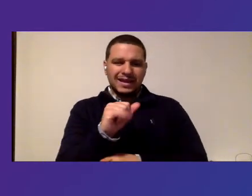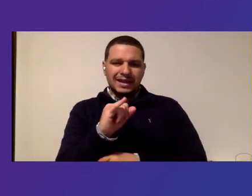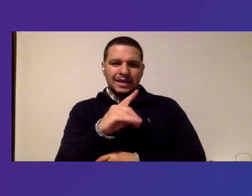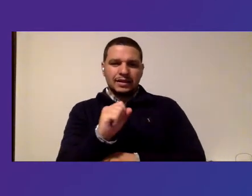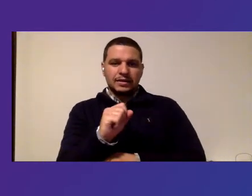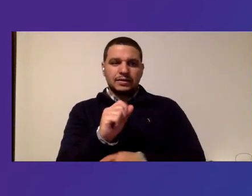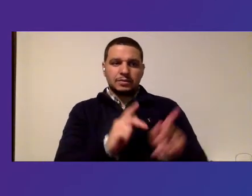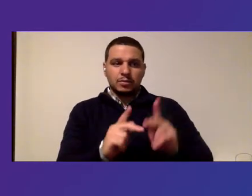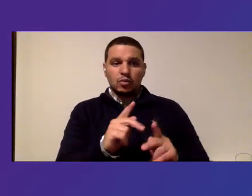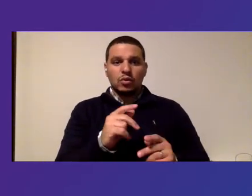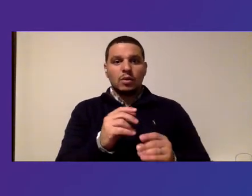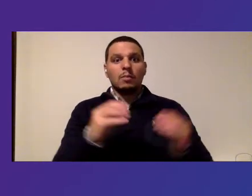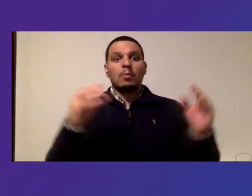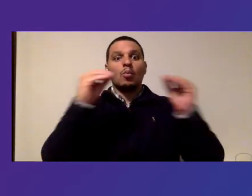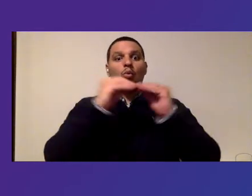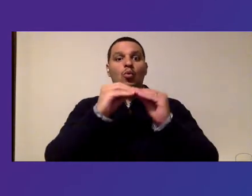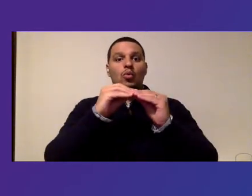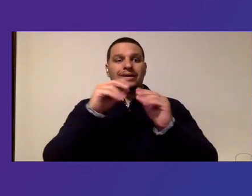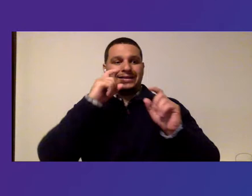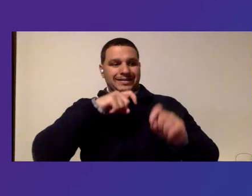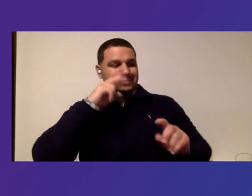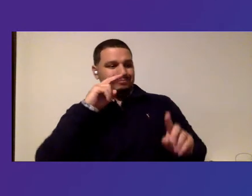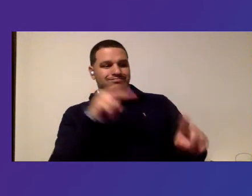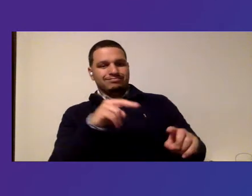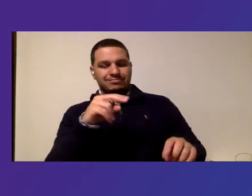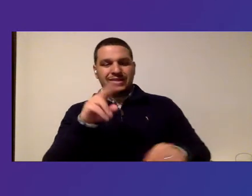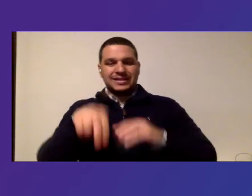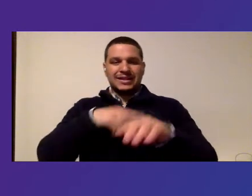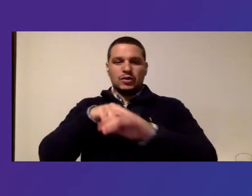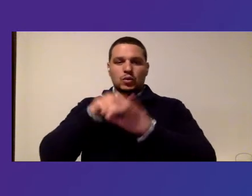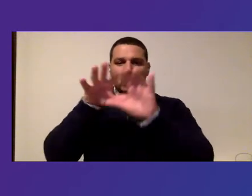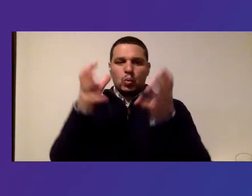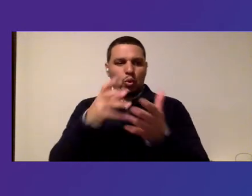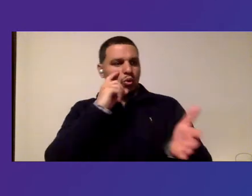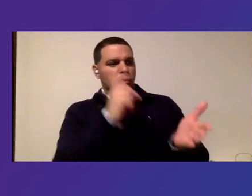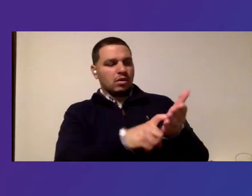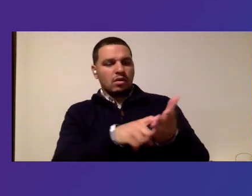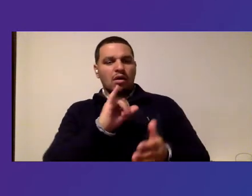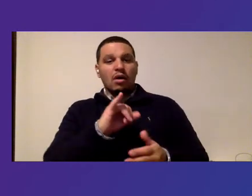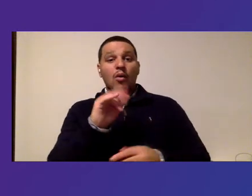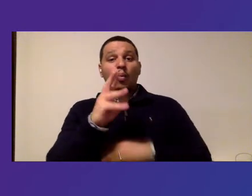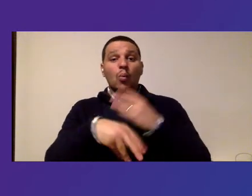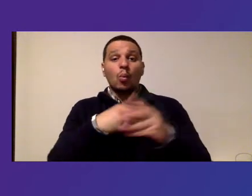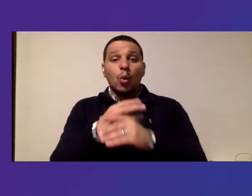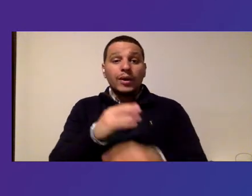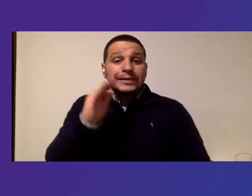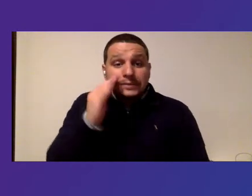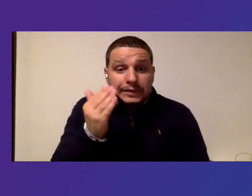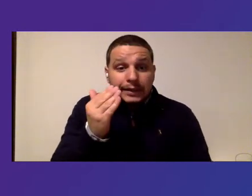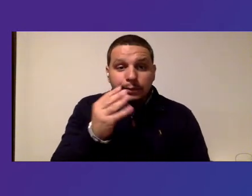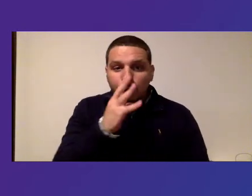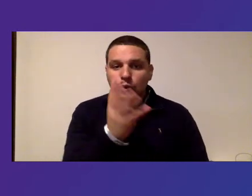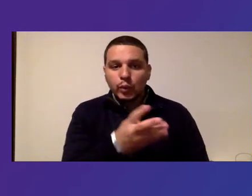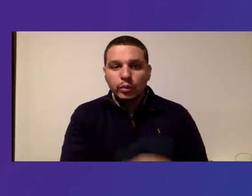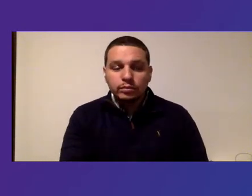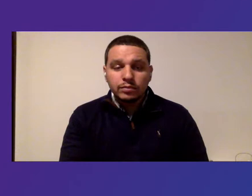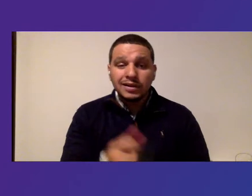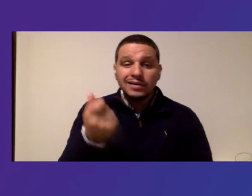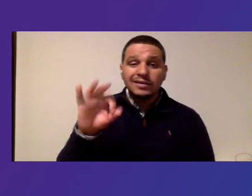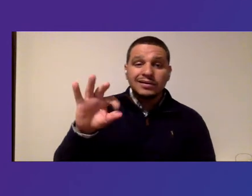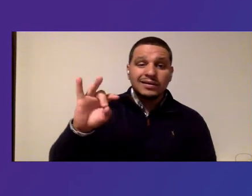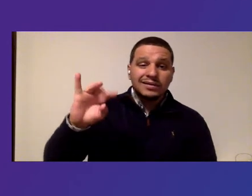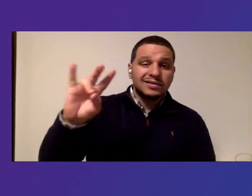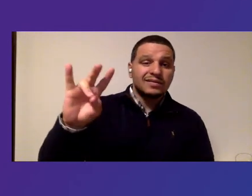and brought much needed national attention to the epidemic that the world seemed to be turning a blind eye to. By 1987, the